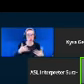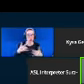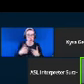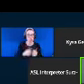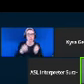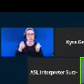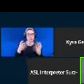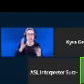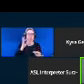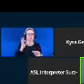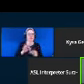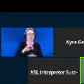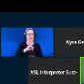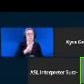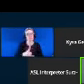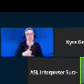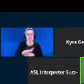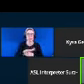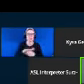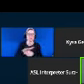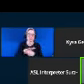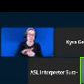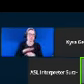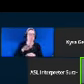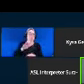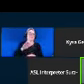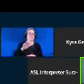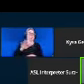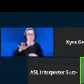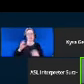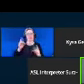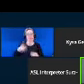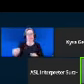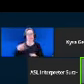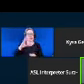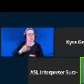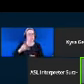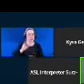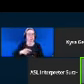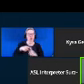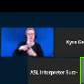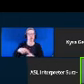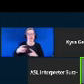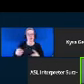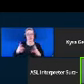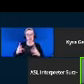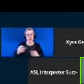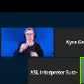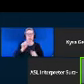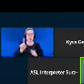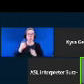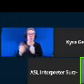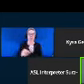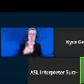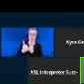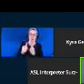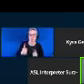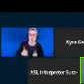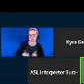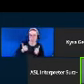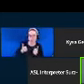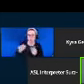in particular as you confront targeted violence. Domestic violent extremism poses not just a threat to life and property, but also a threat to the ability